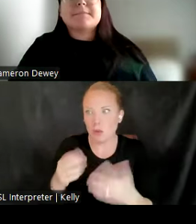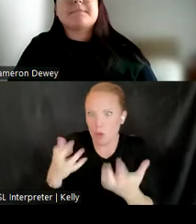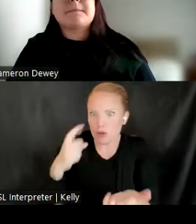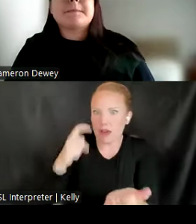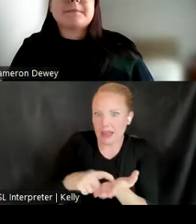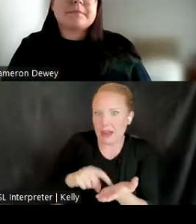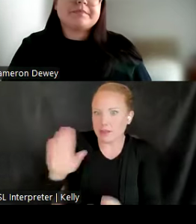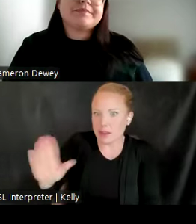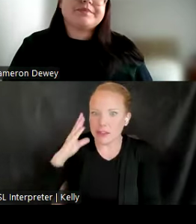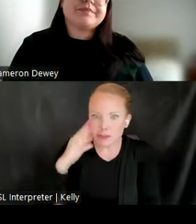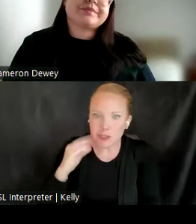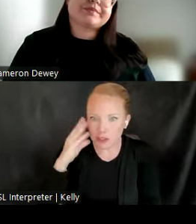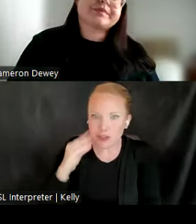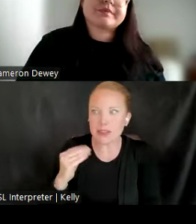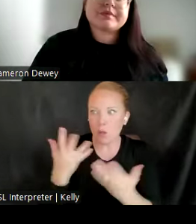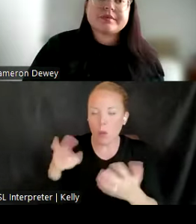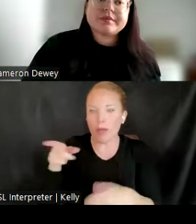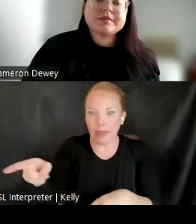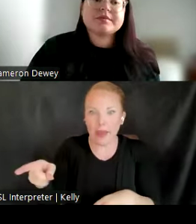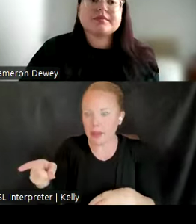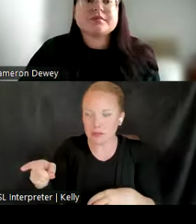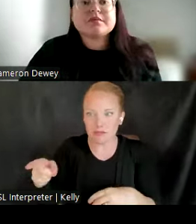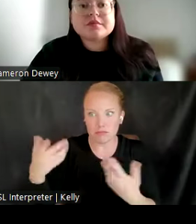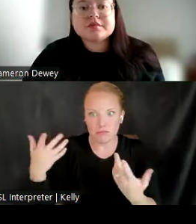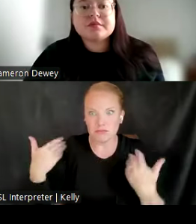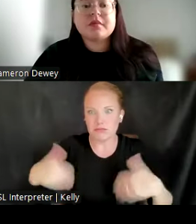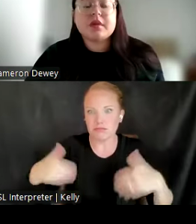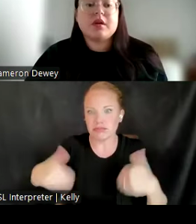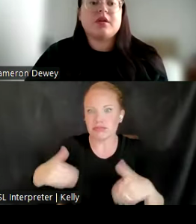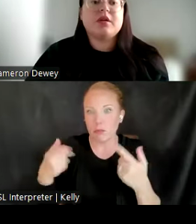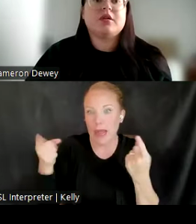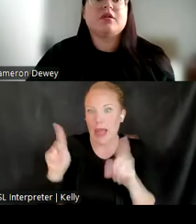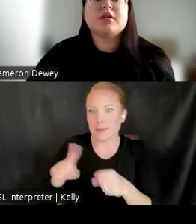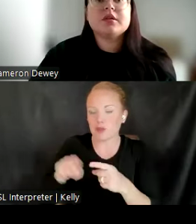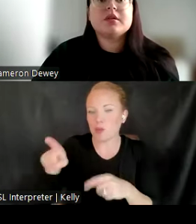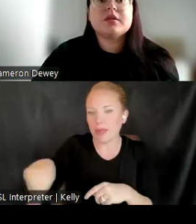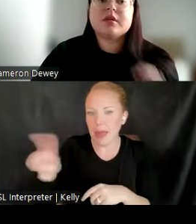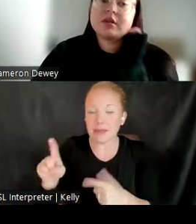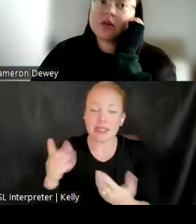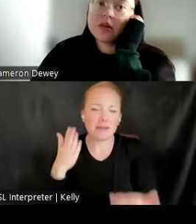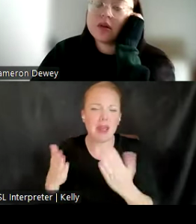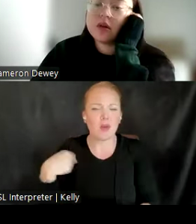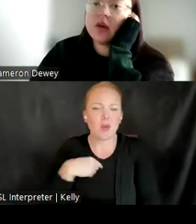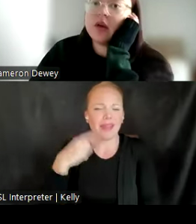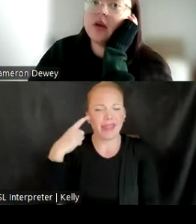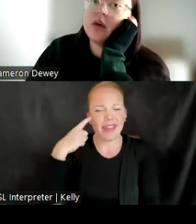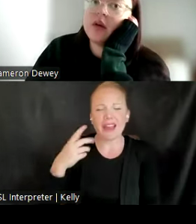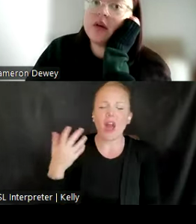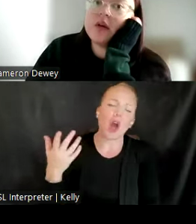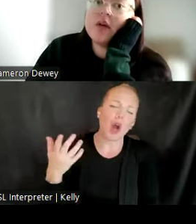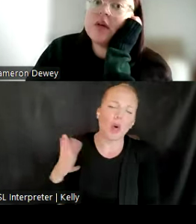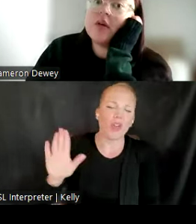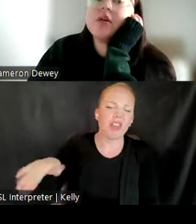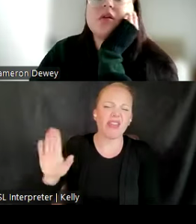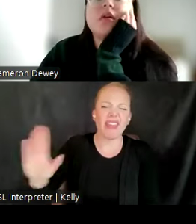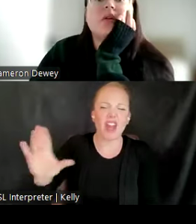their experience, and what they went through, just because, once again, we may think that they're